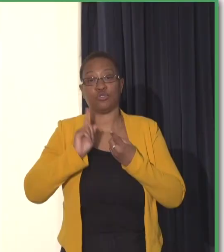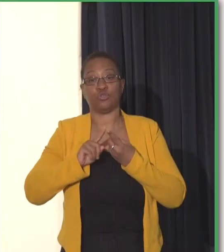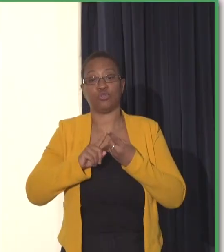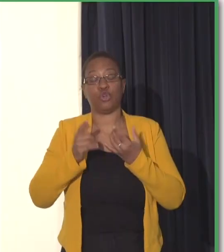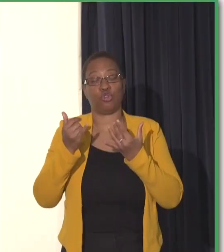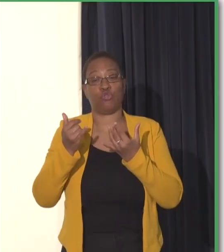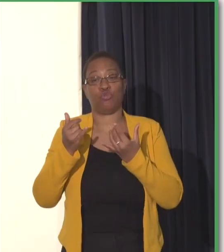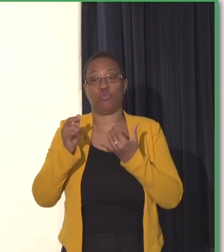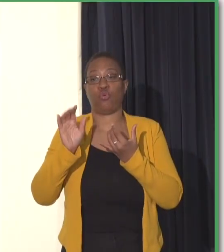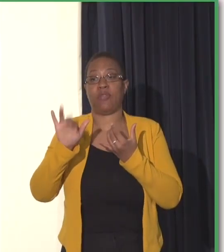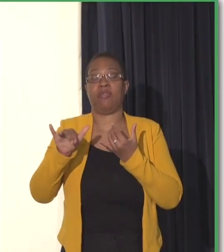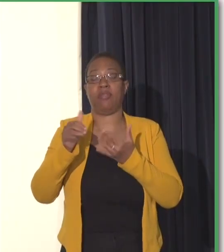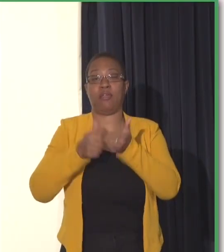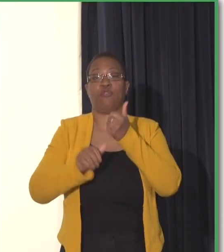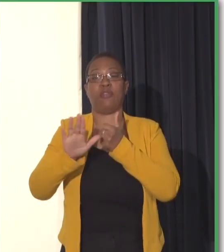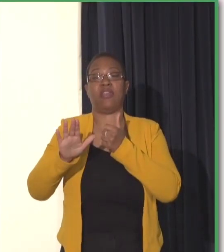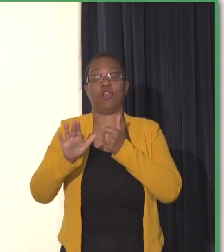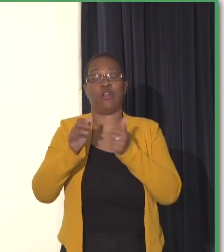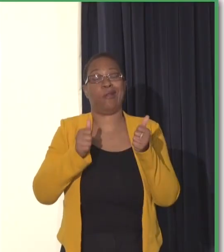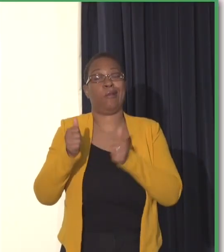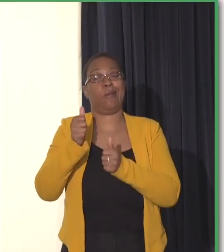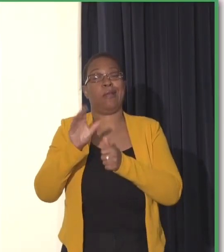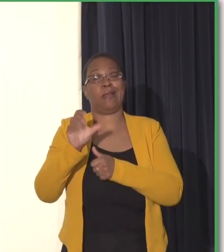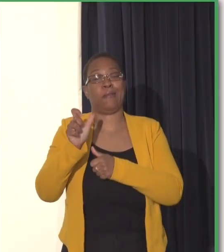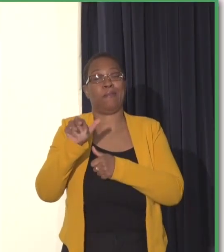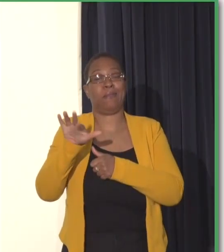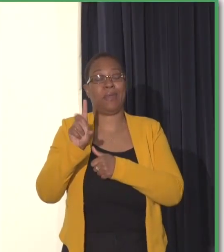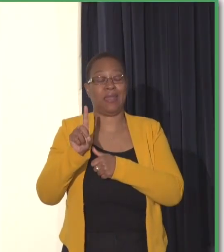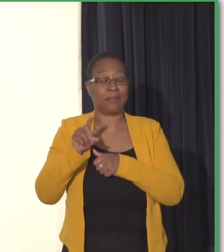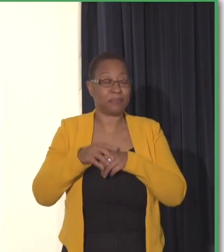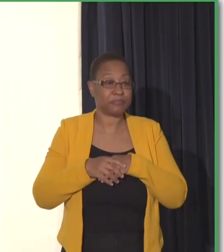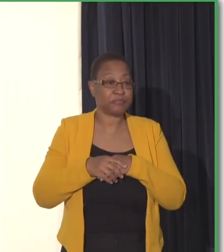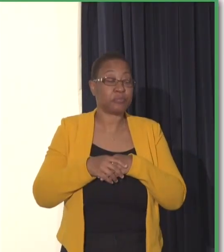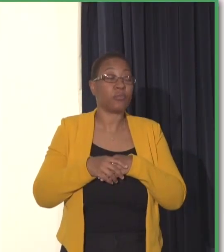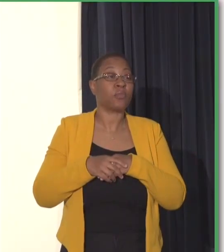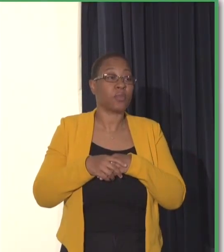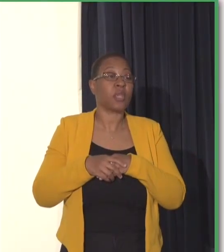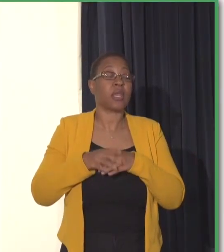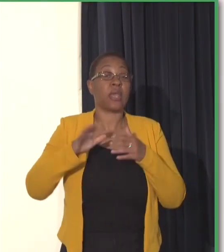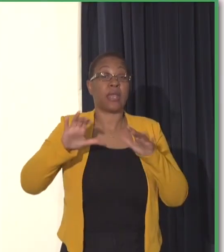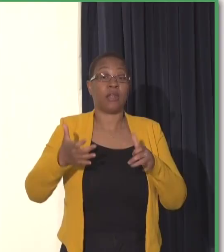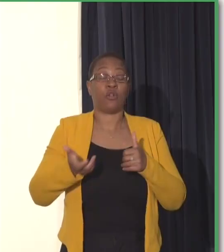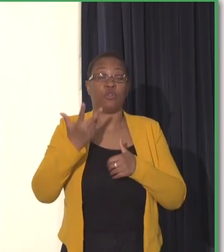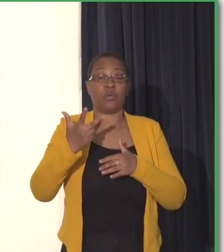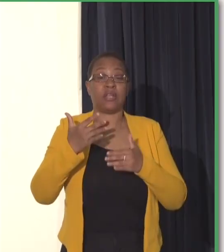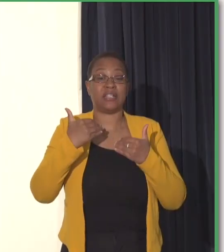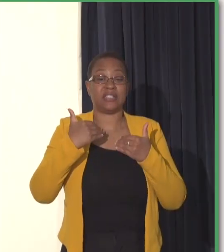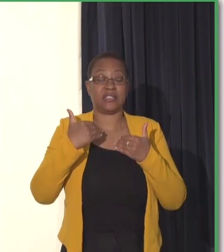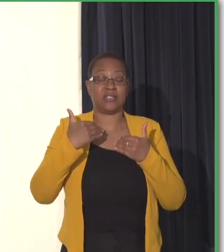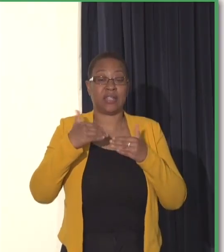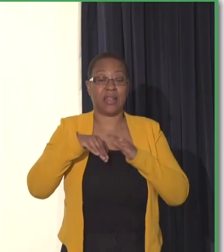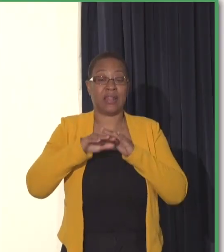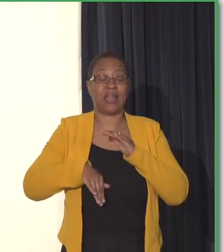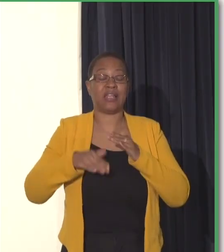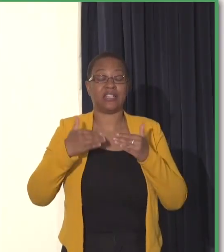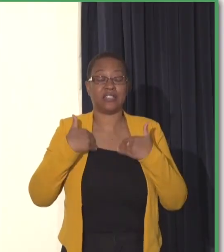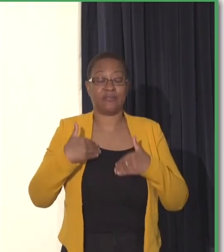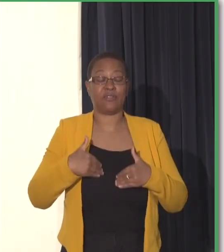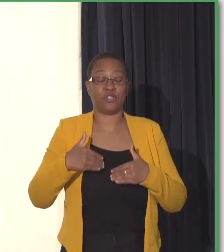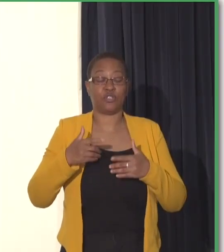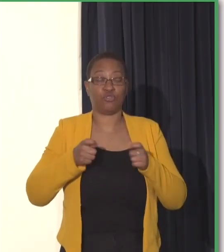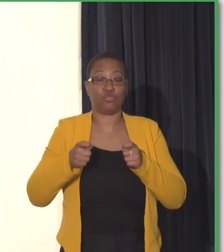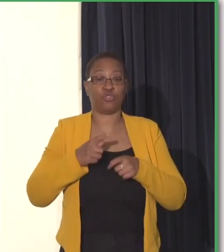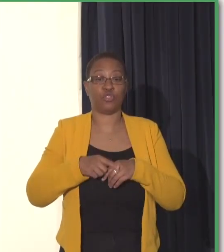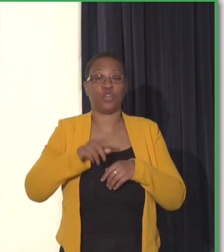command. In the Category 3, that includes physical controls, compliance techniques like joint locks and